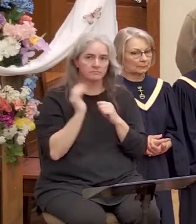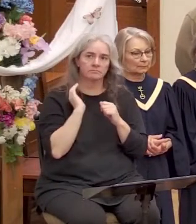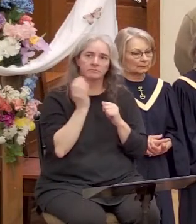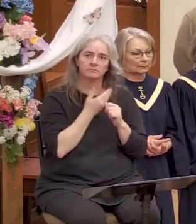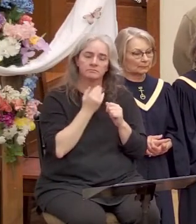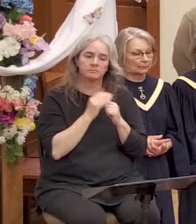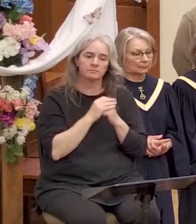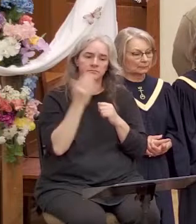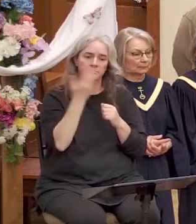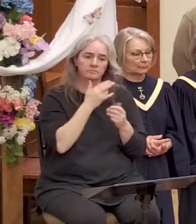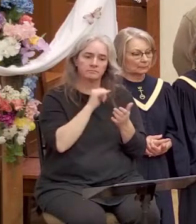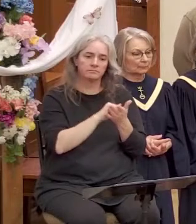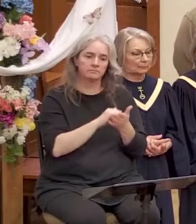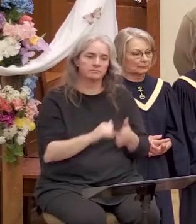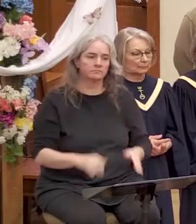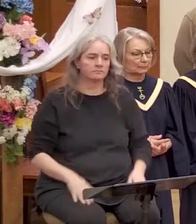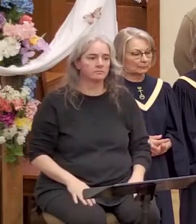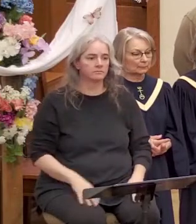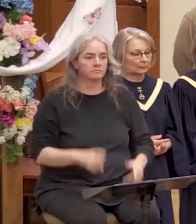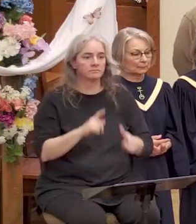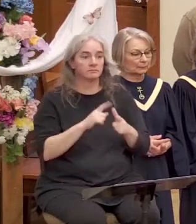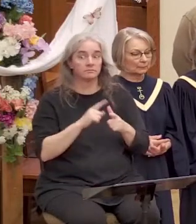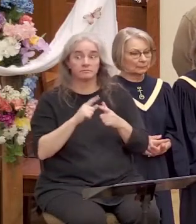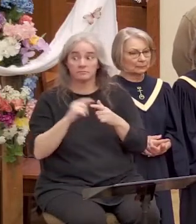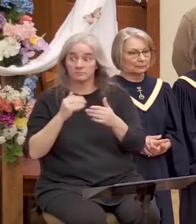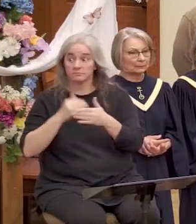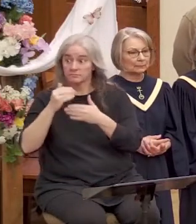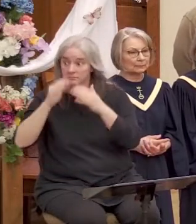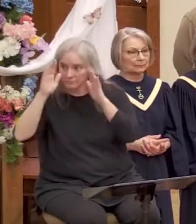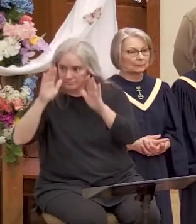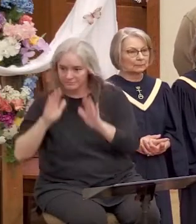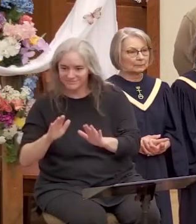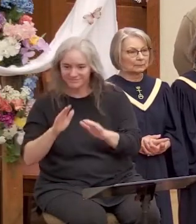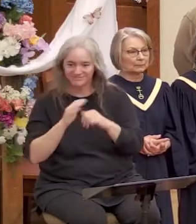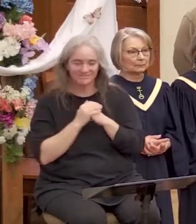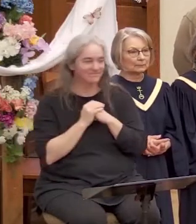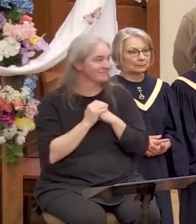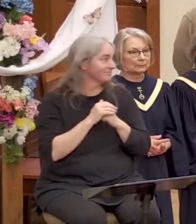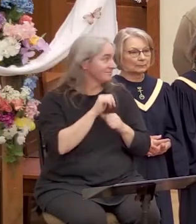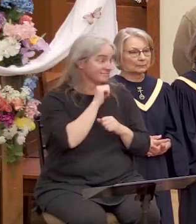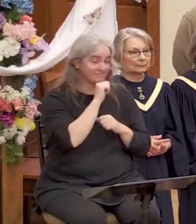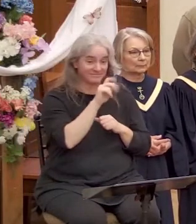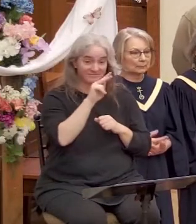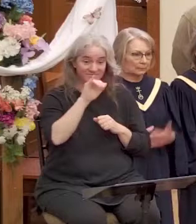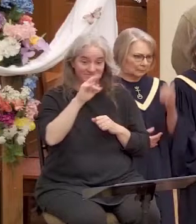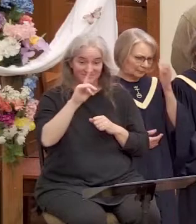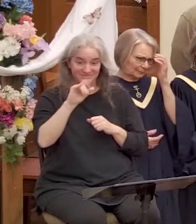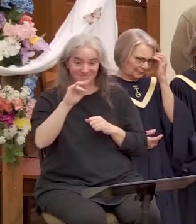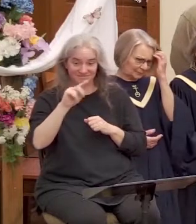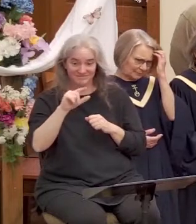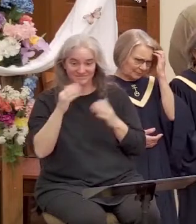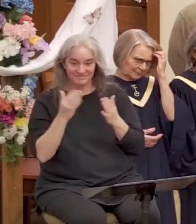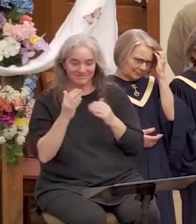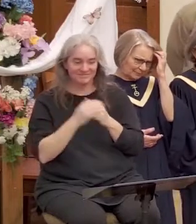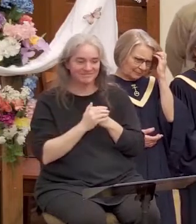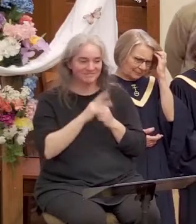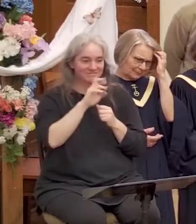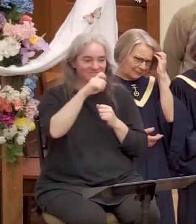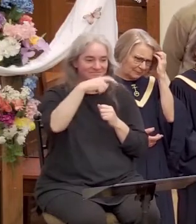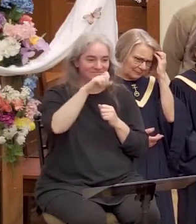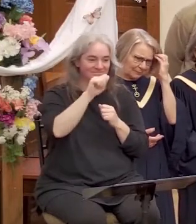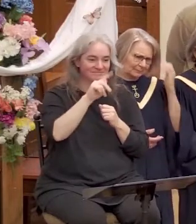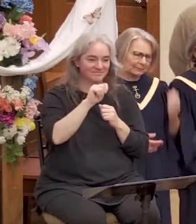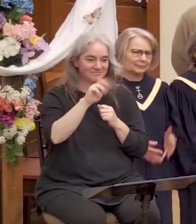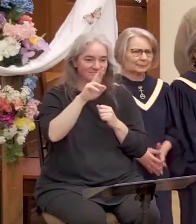we will welcome that. Then the following Sunday, we're not kidding here, we're going to repeat the